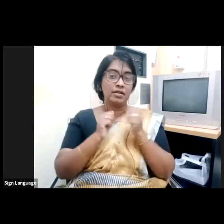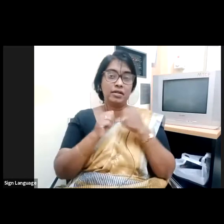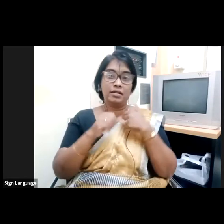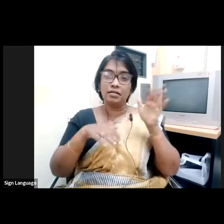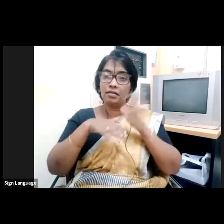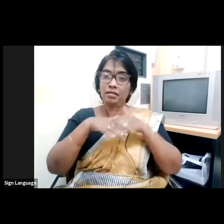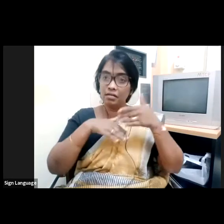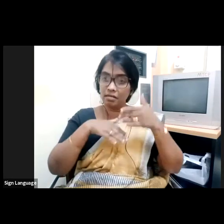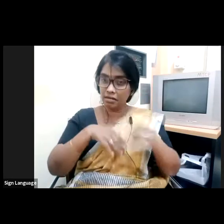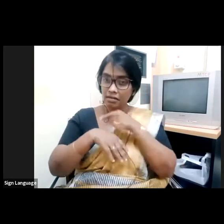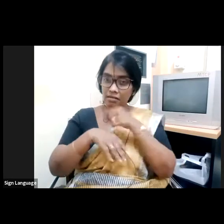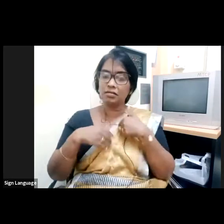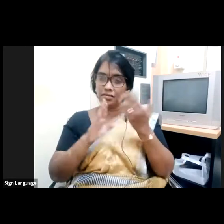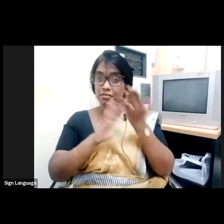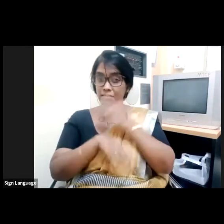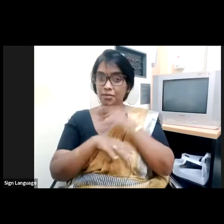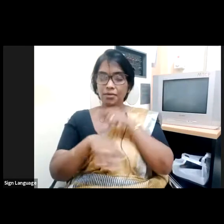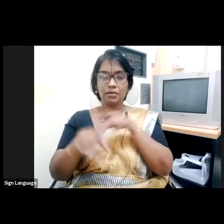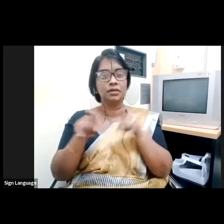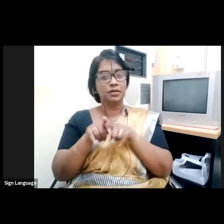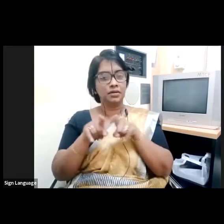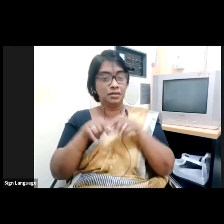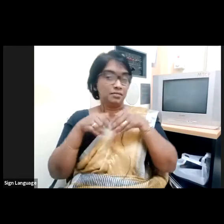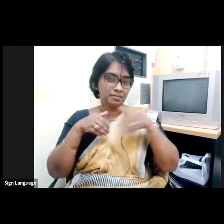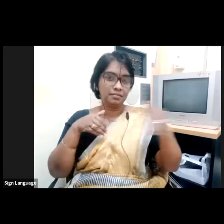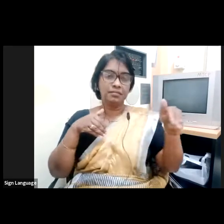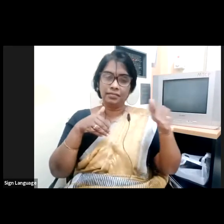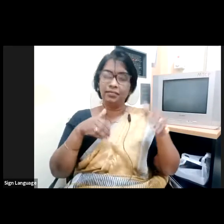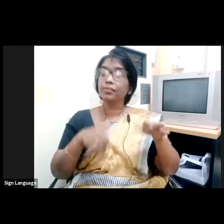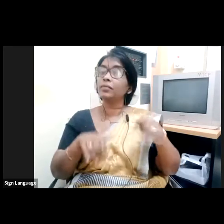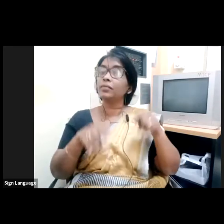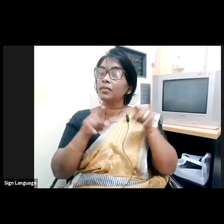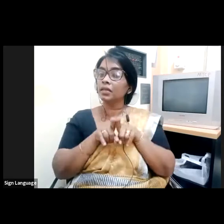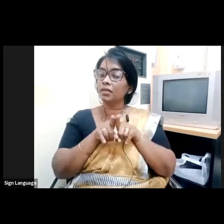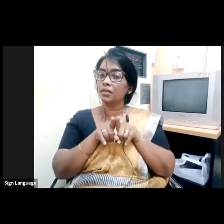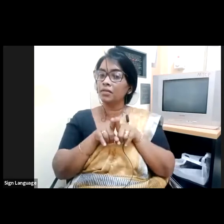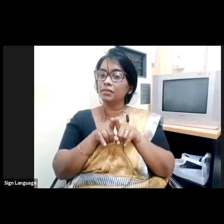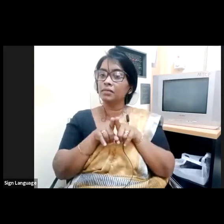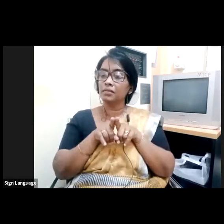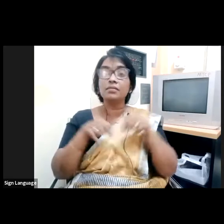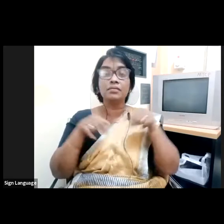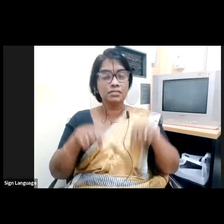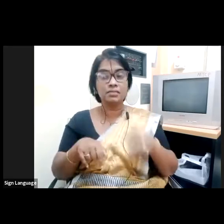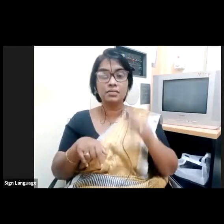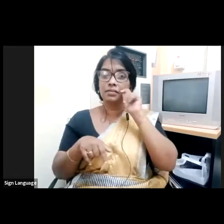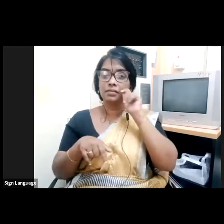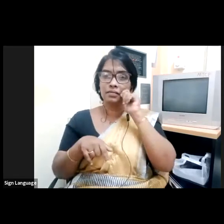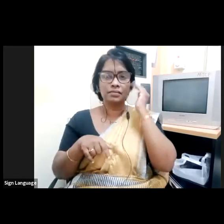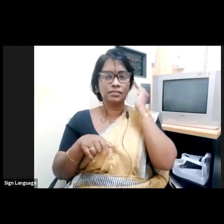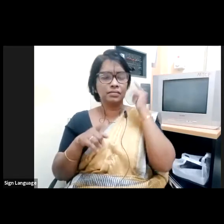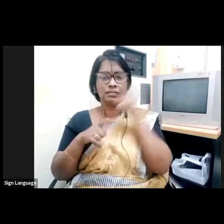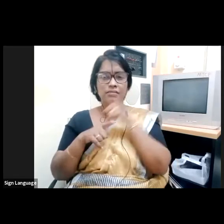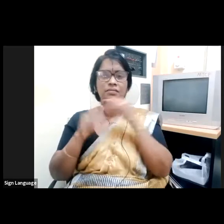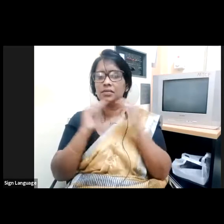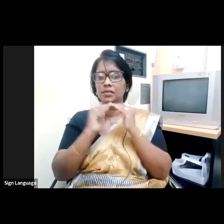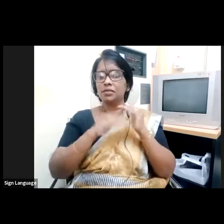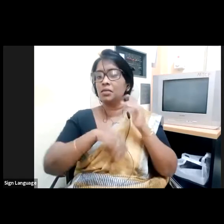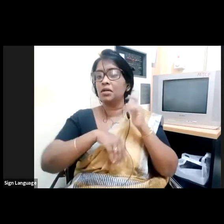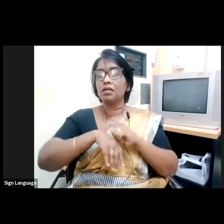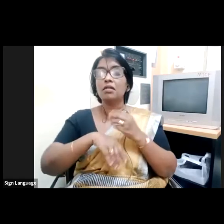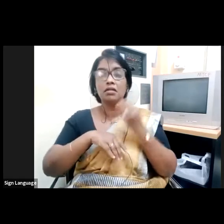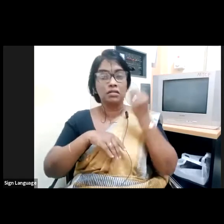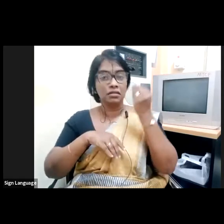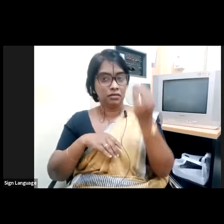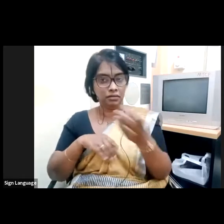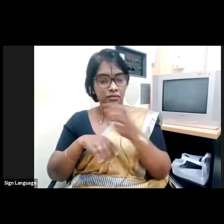men, are possibly also interested to learn more about this, right? Because every man would have a daughter, perhaps, a sister, perhaps, a wife, or a